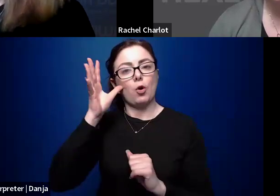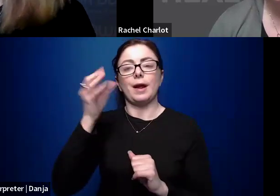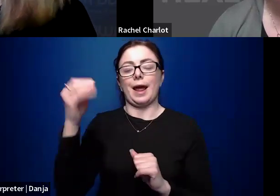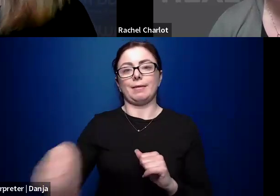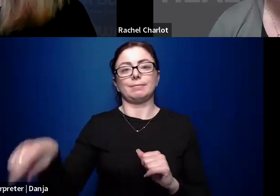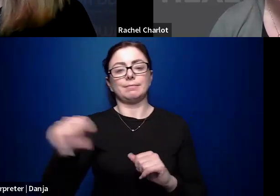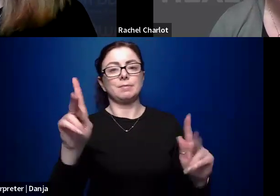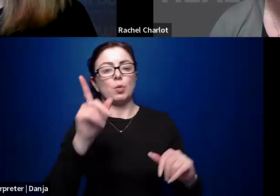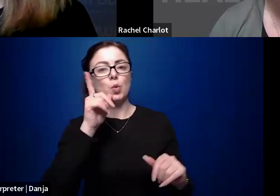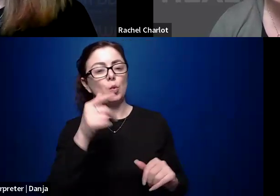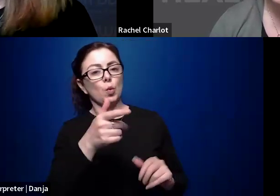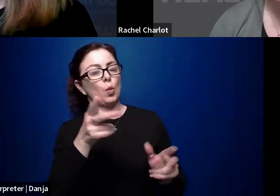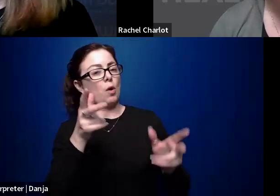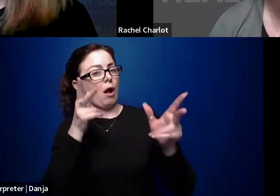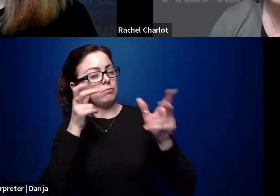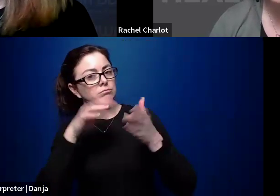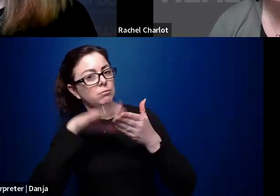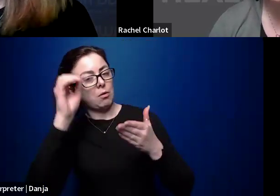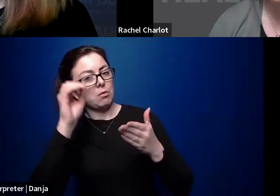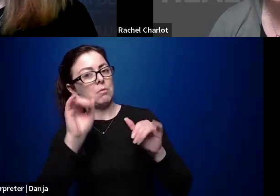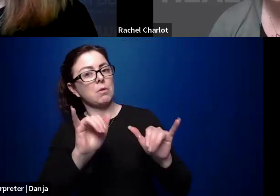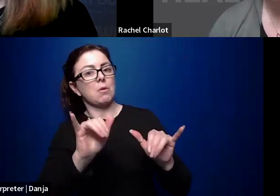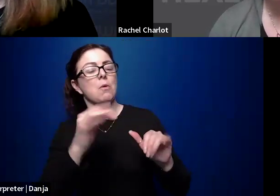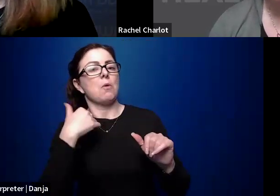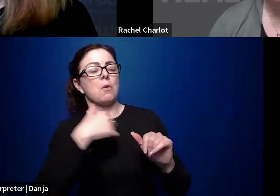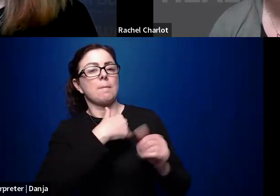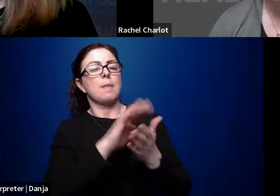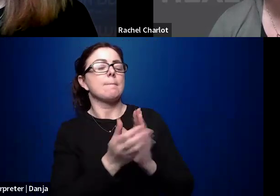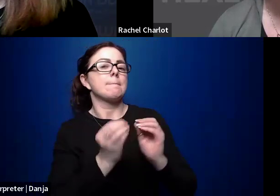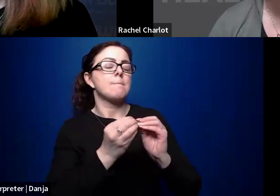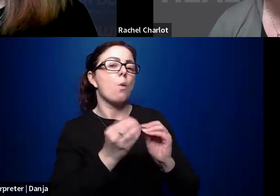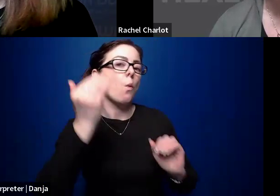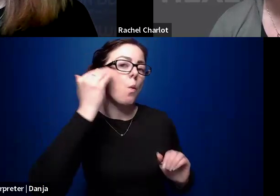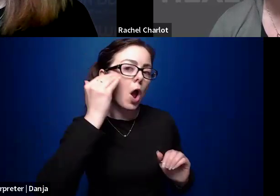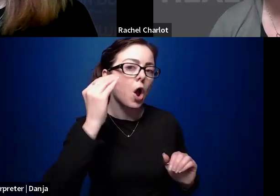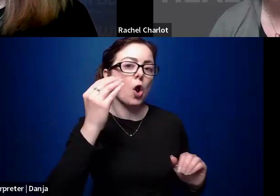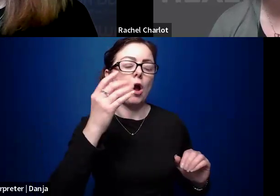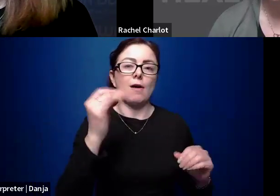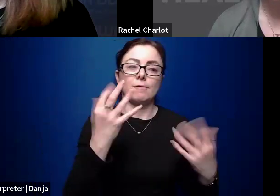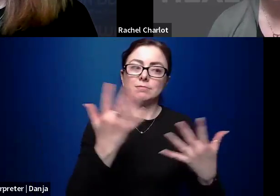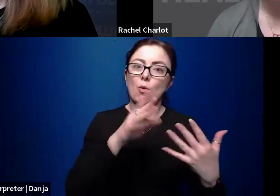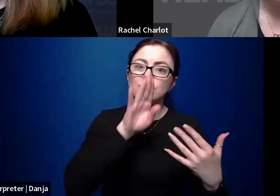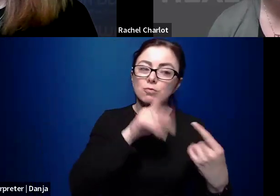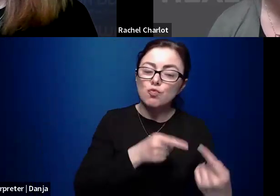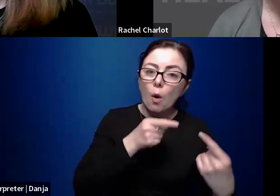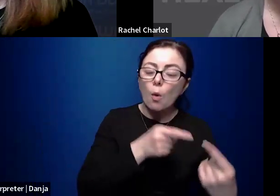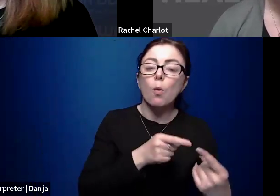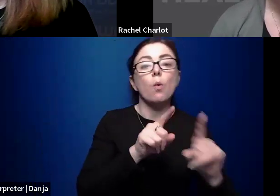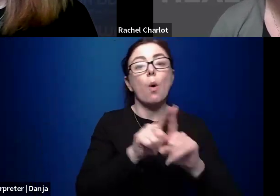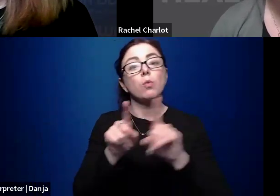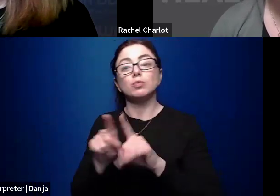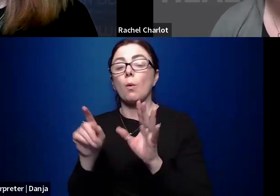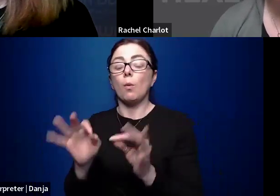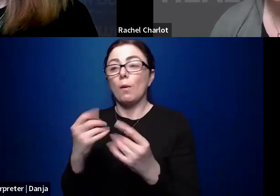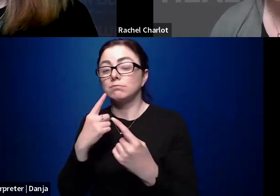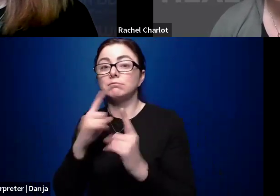be more aware of the struggles and triumphs of being a parent with a child with disabilities.